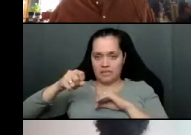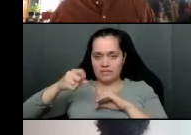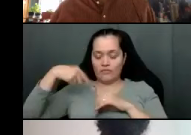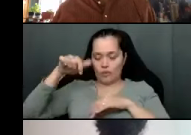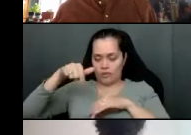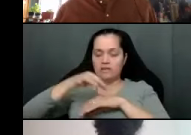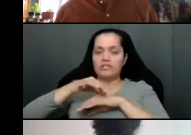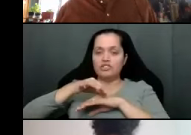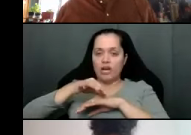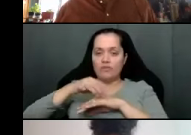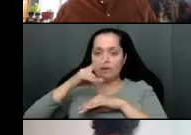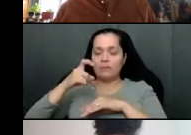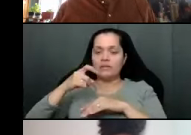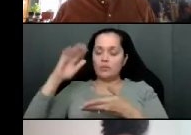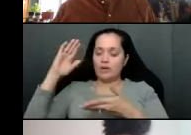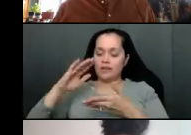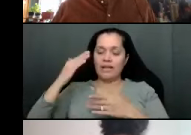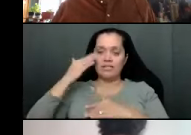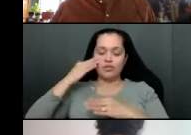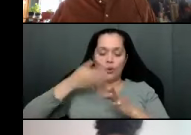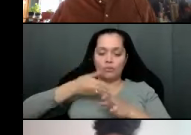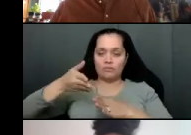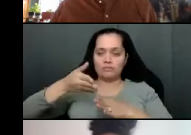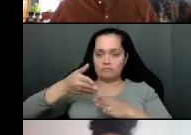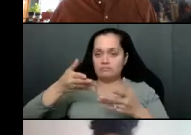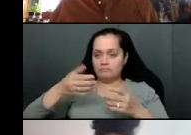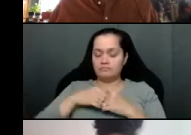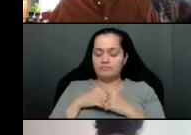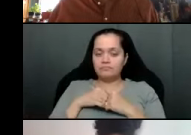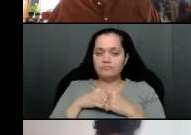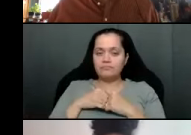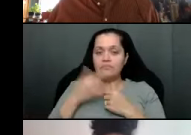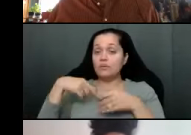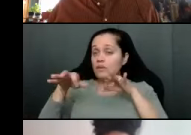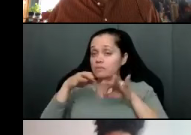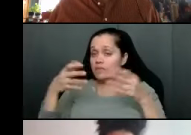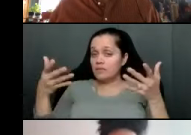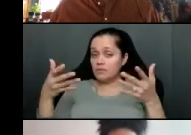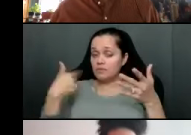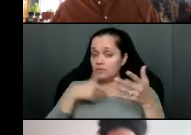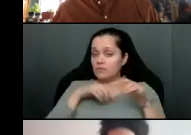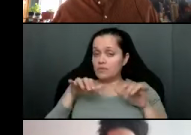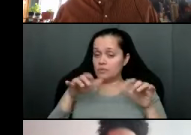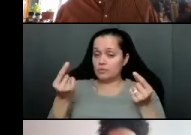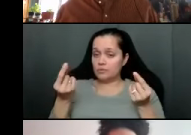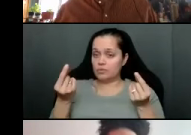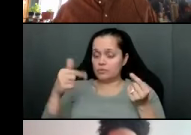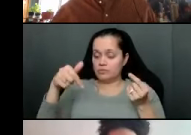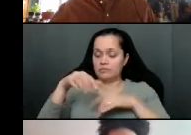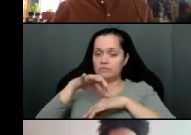geography, because we're a lesser known discipline, to explain what we're doing in